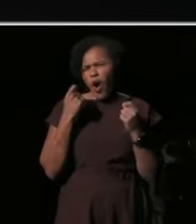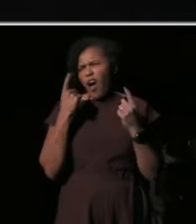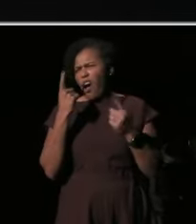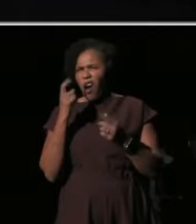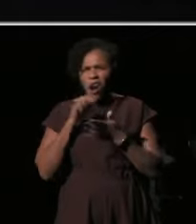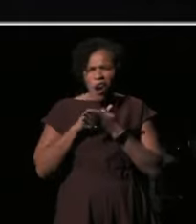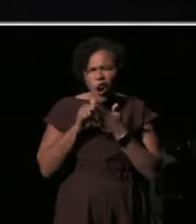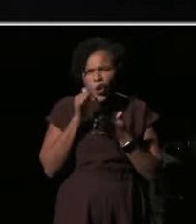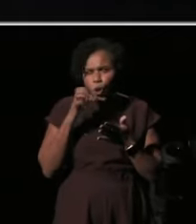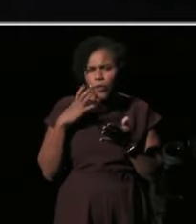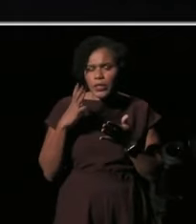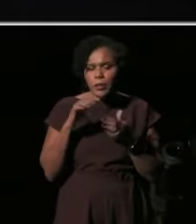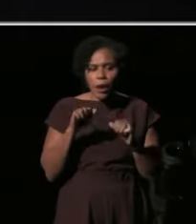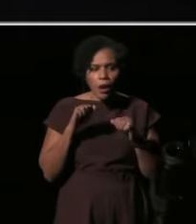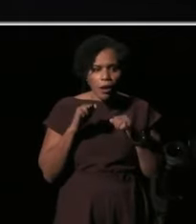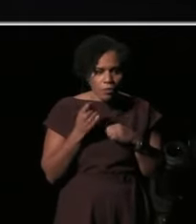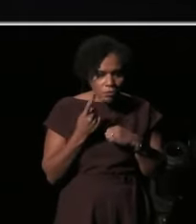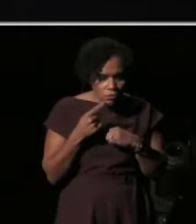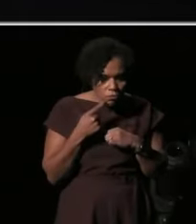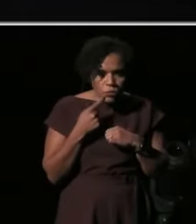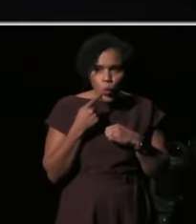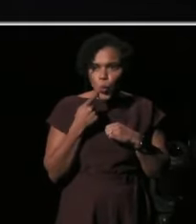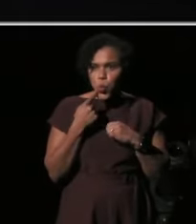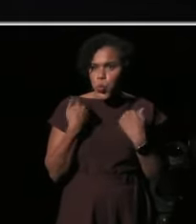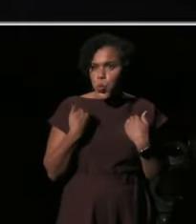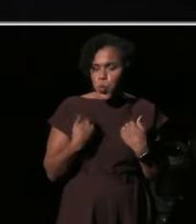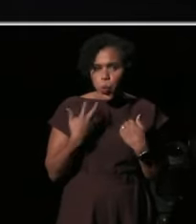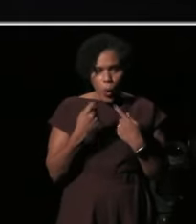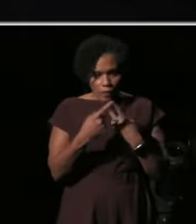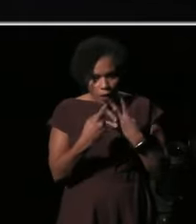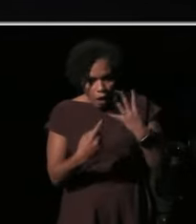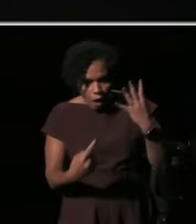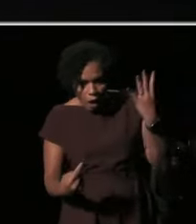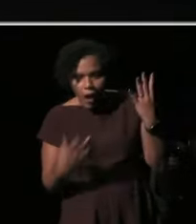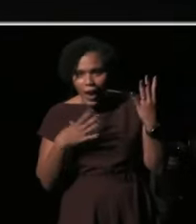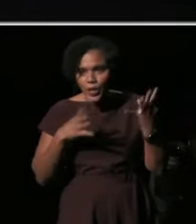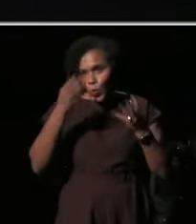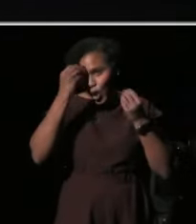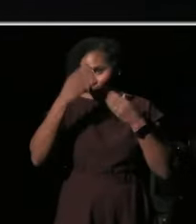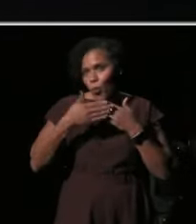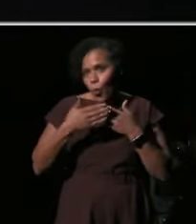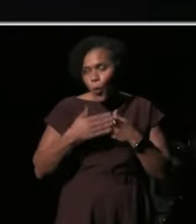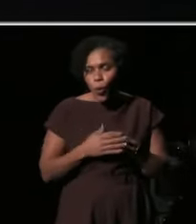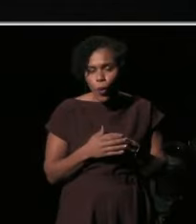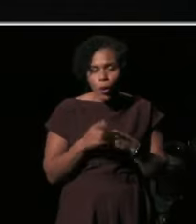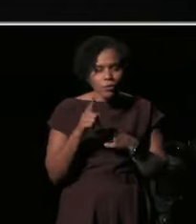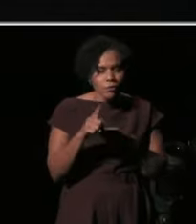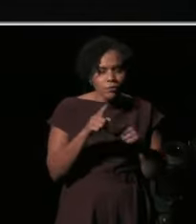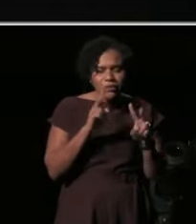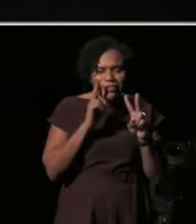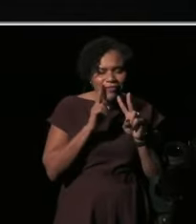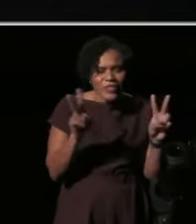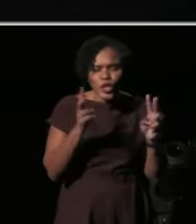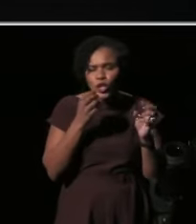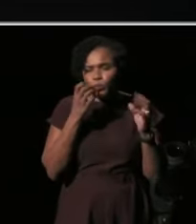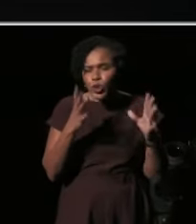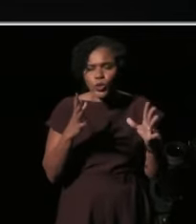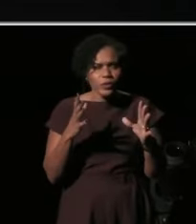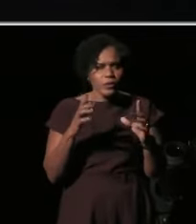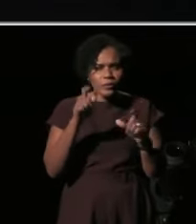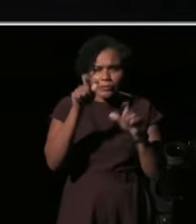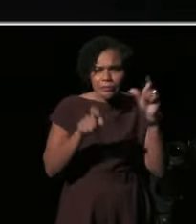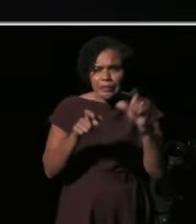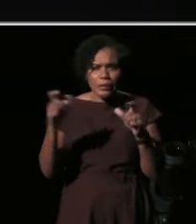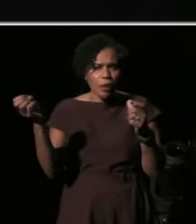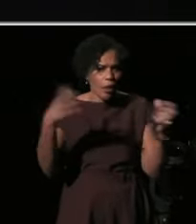suddenly discovered there was an awful lot more to learn. Packed with brilliant contributors, visually beautiful, and with great